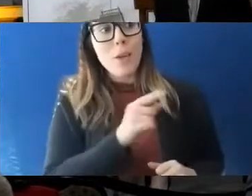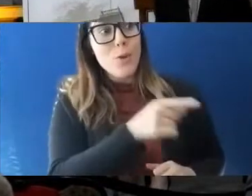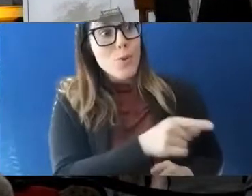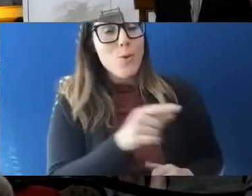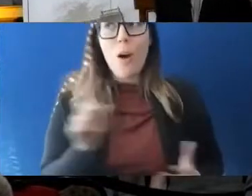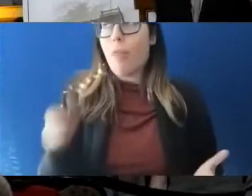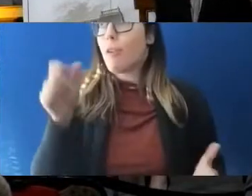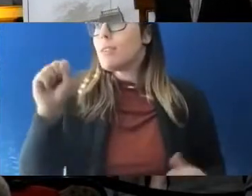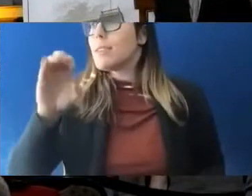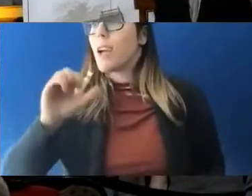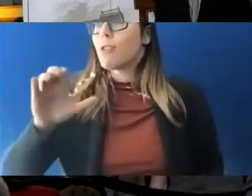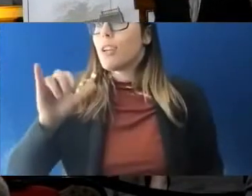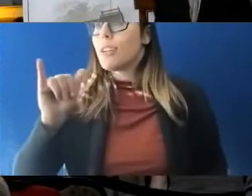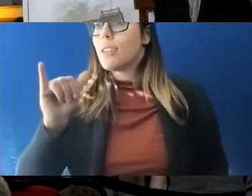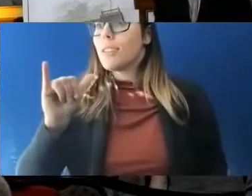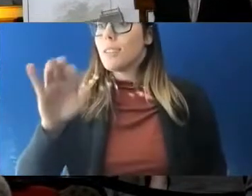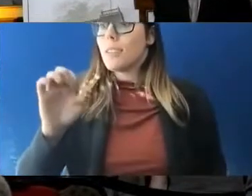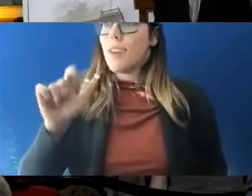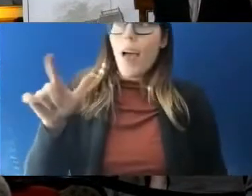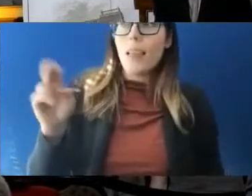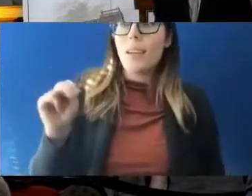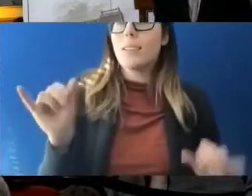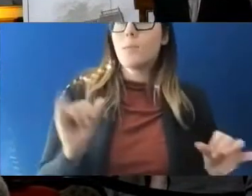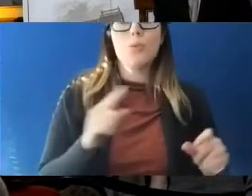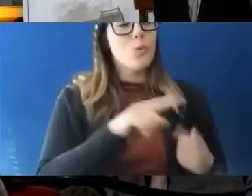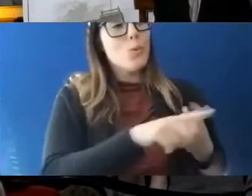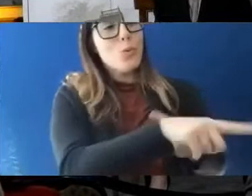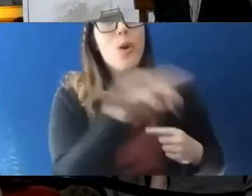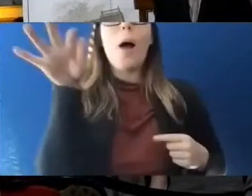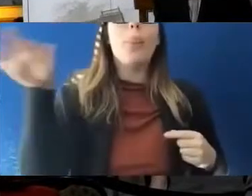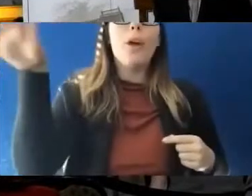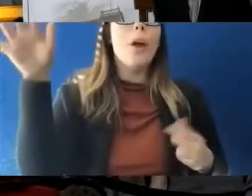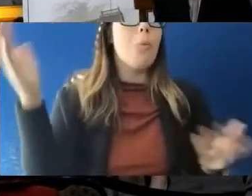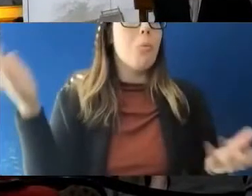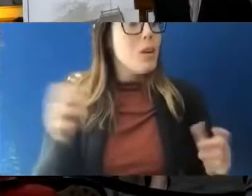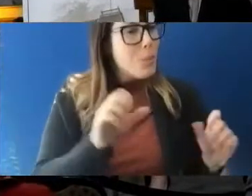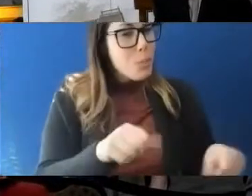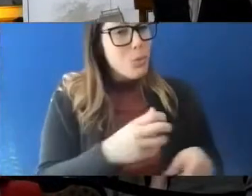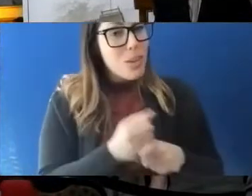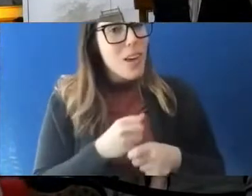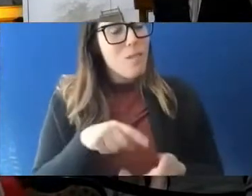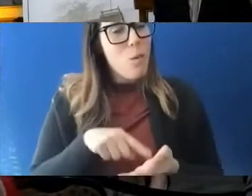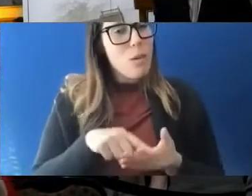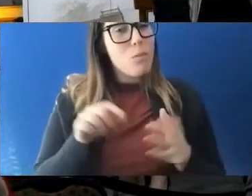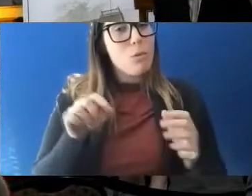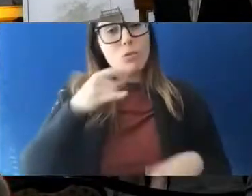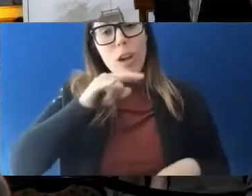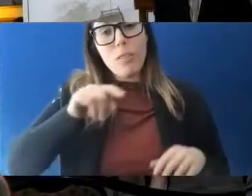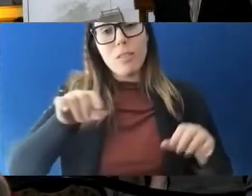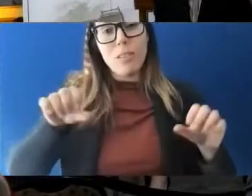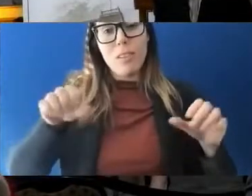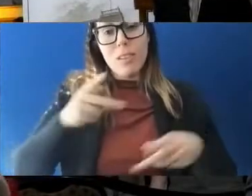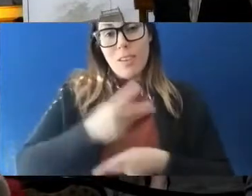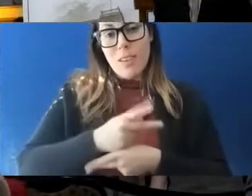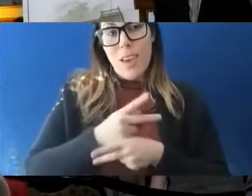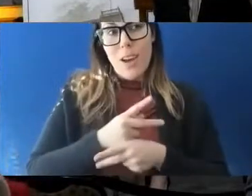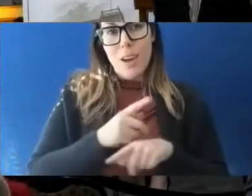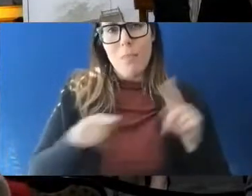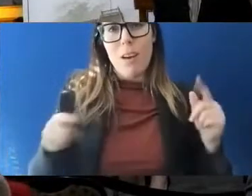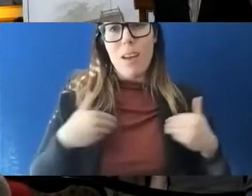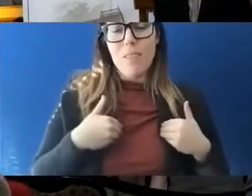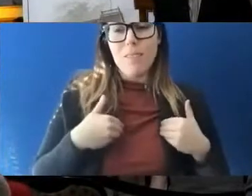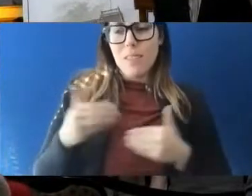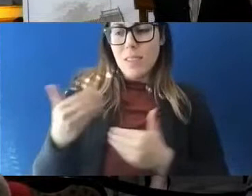for the ability to get childcare, to have the kind of investment that has been more limited in